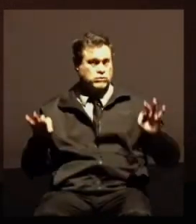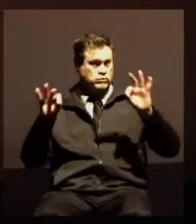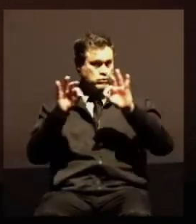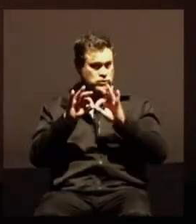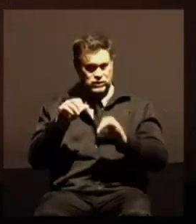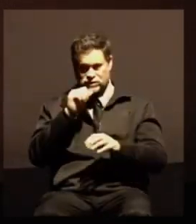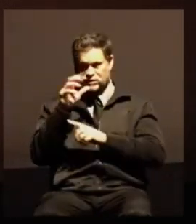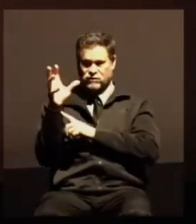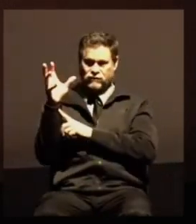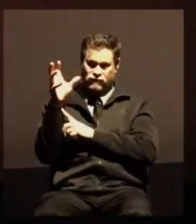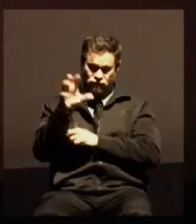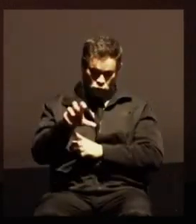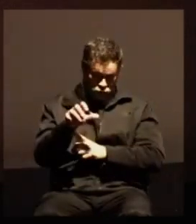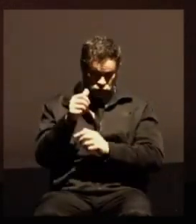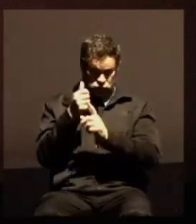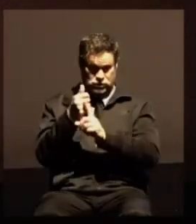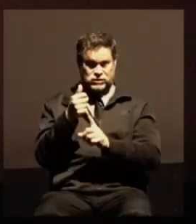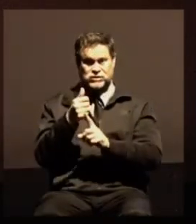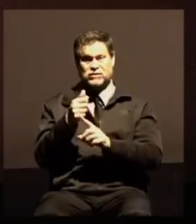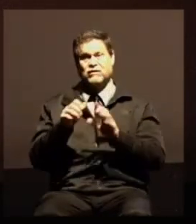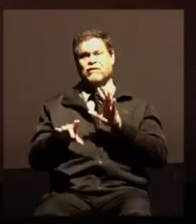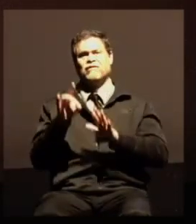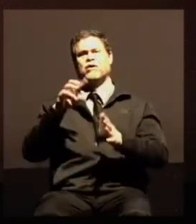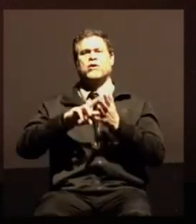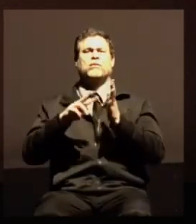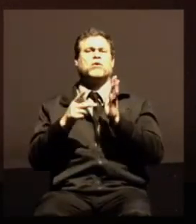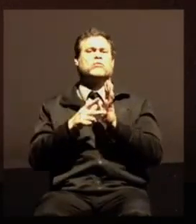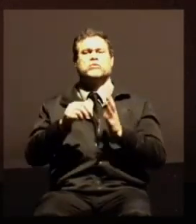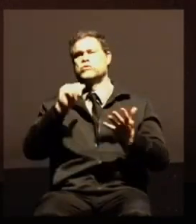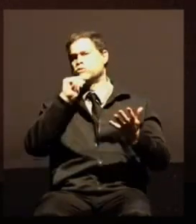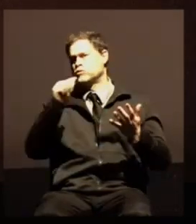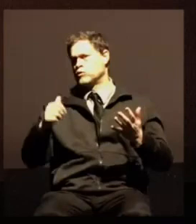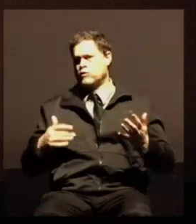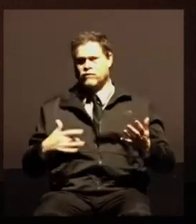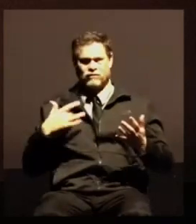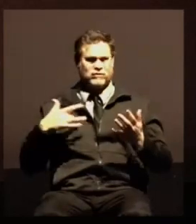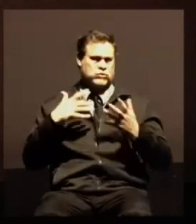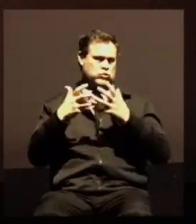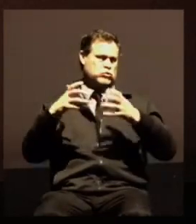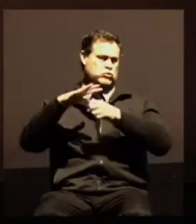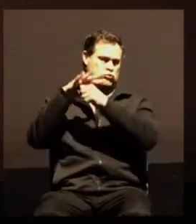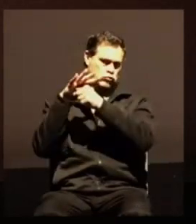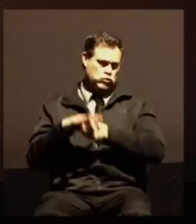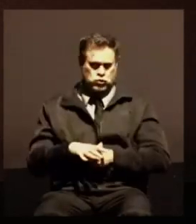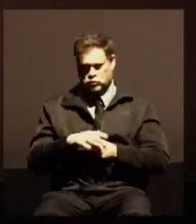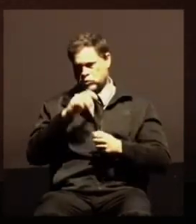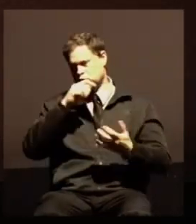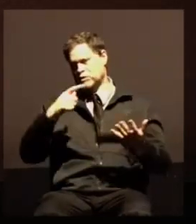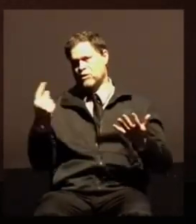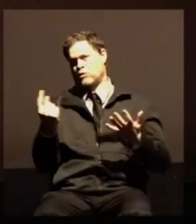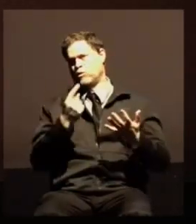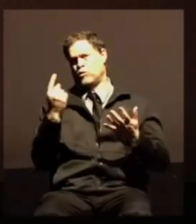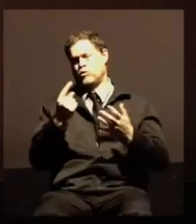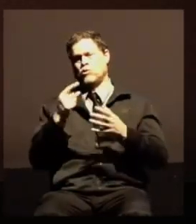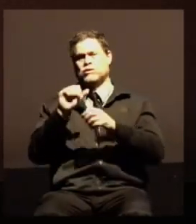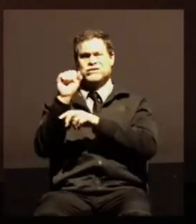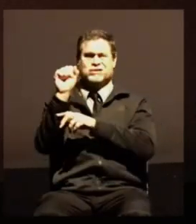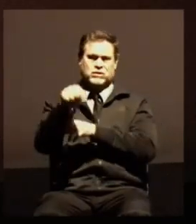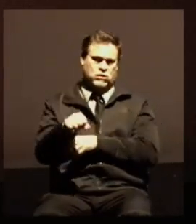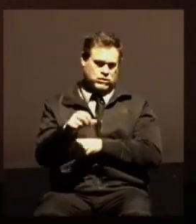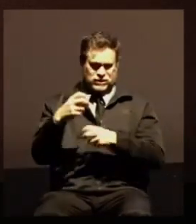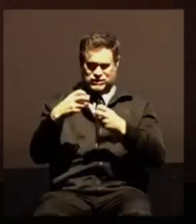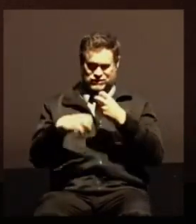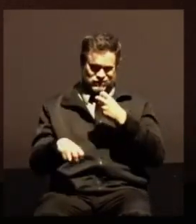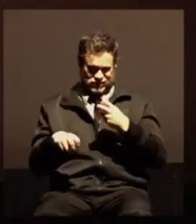to force yourself to find your purpose, and don't feel too much pressure because you're not alone in conquering that difficult